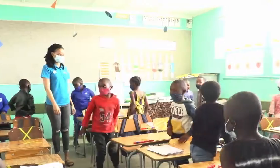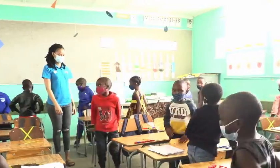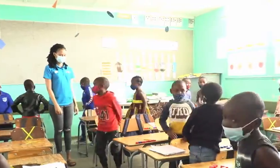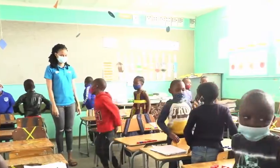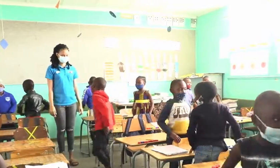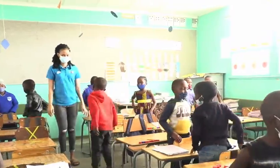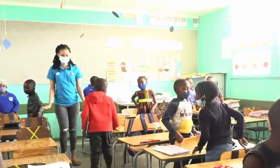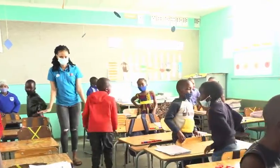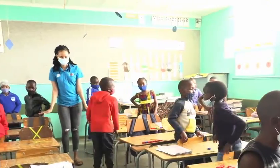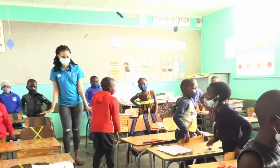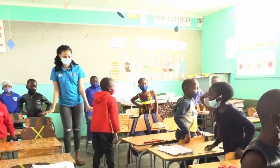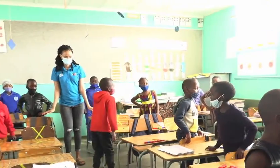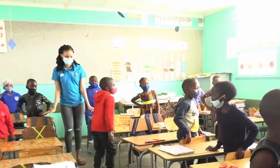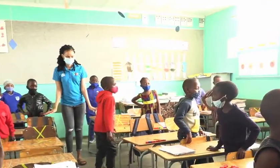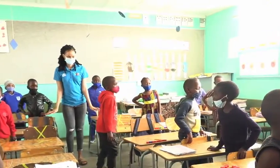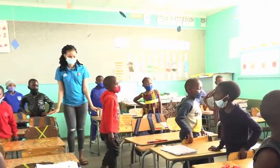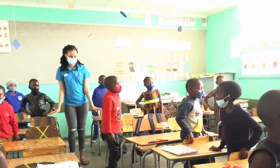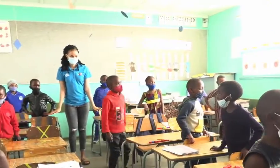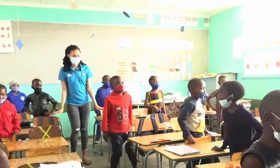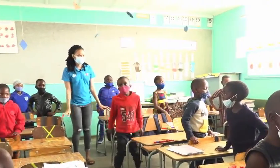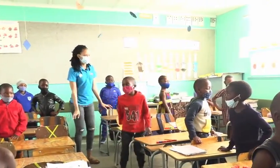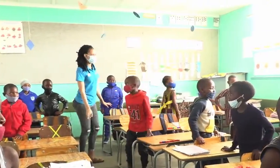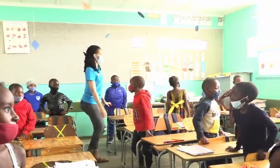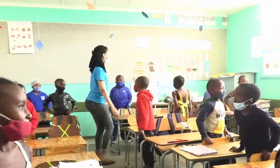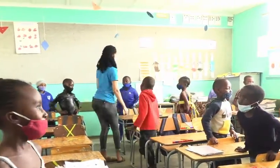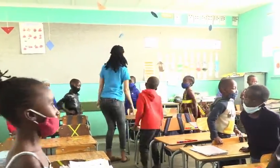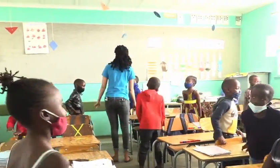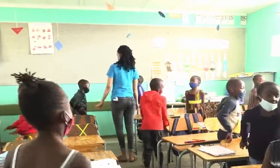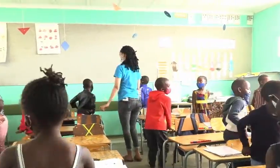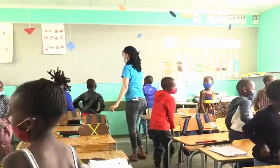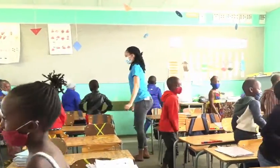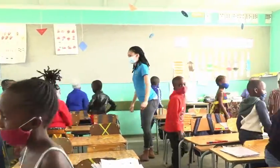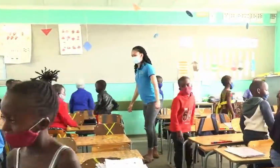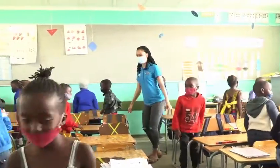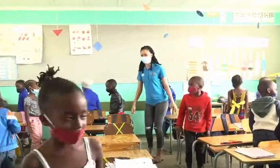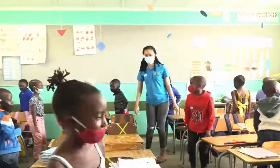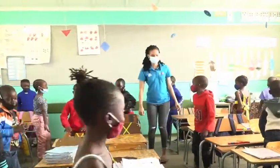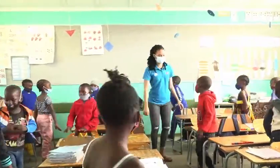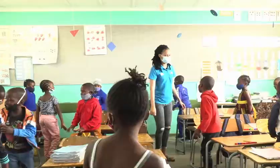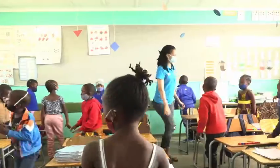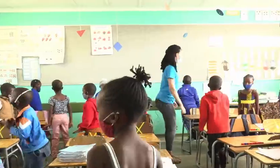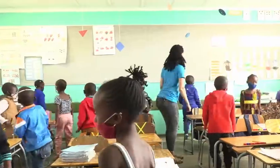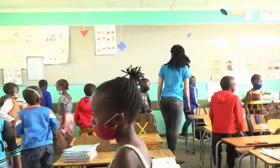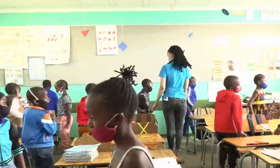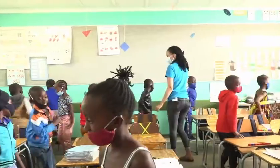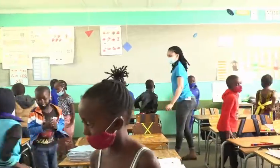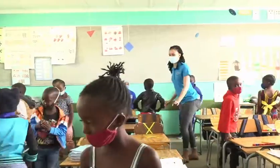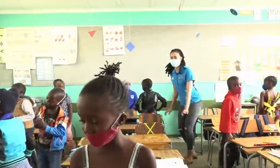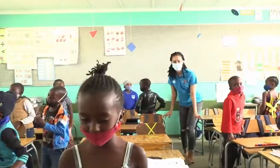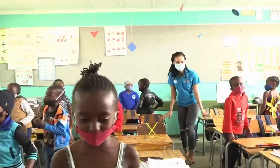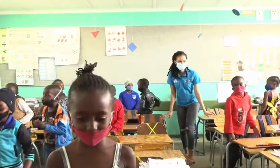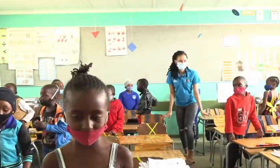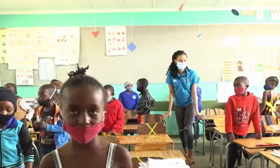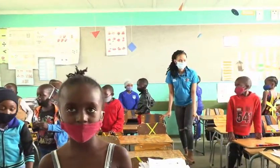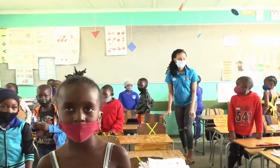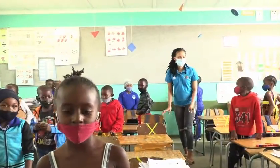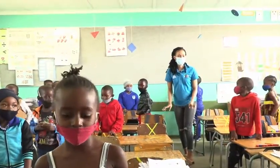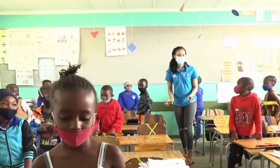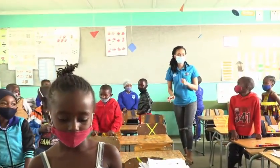turn around and stop. Turn around and turn around and turn around and